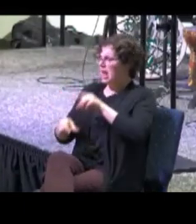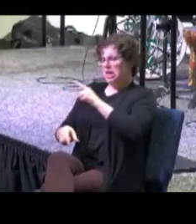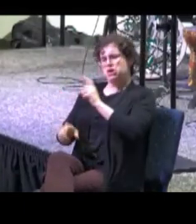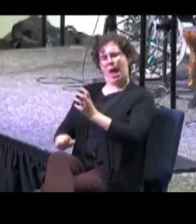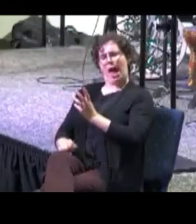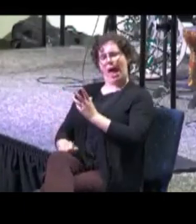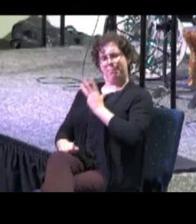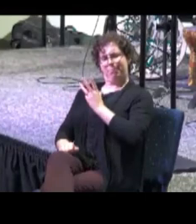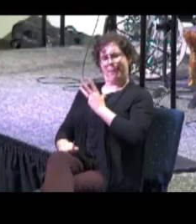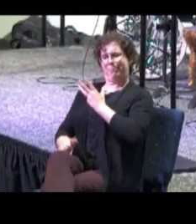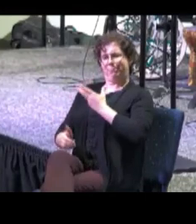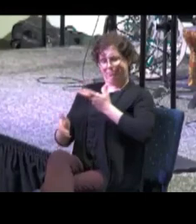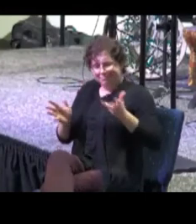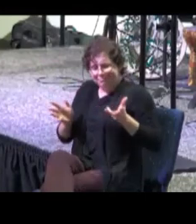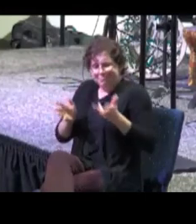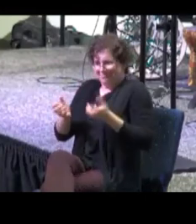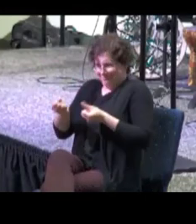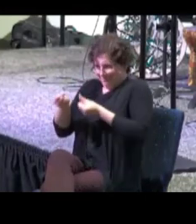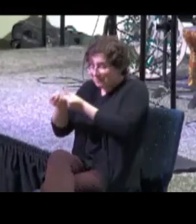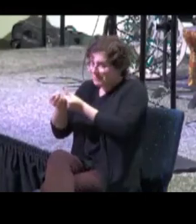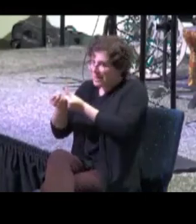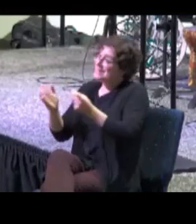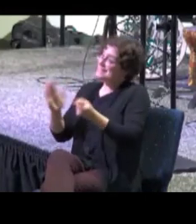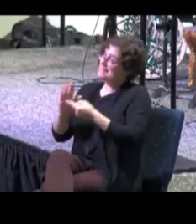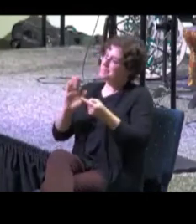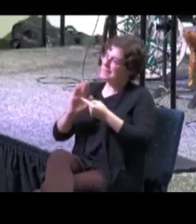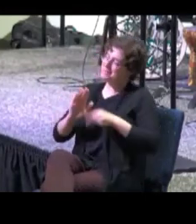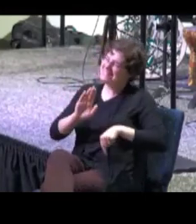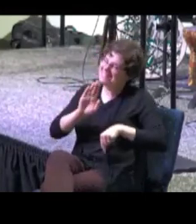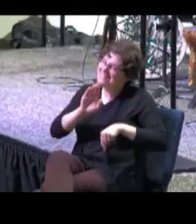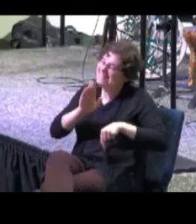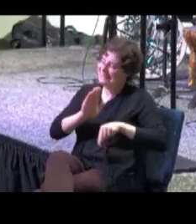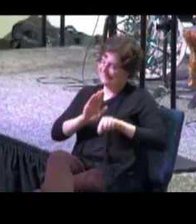to encourage a discouraged translator.